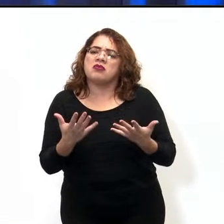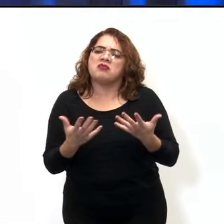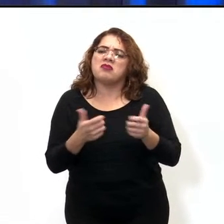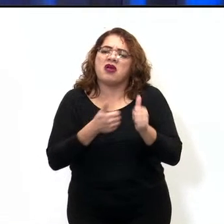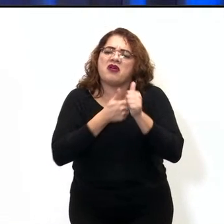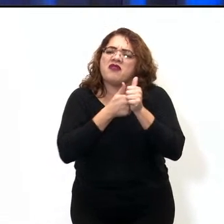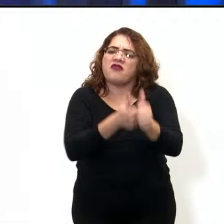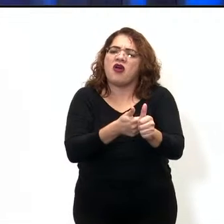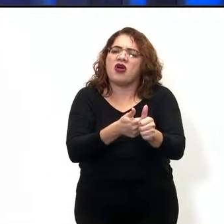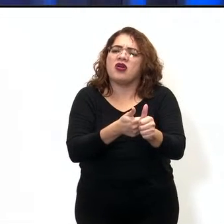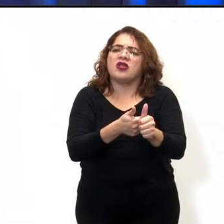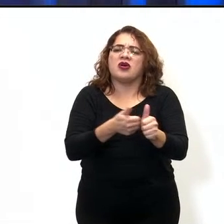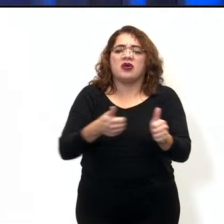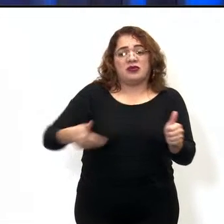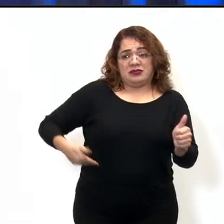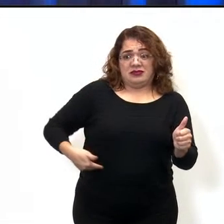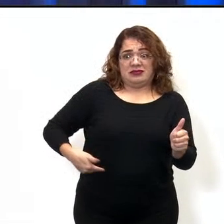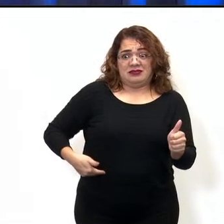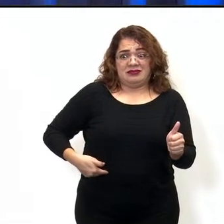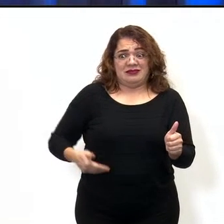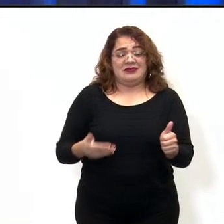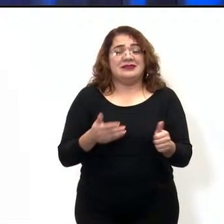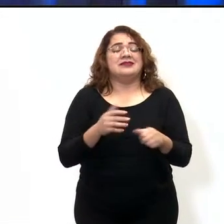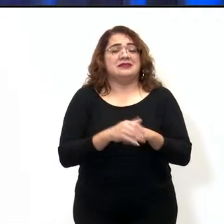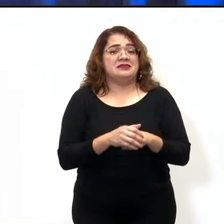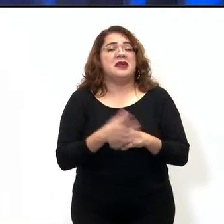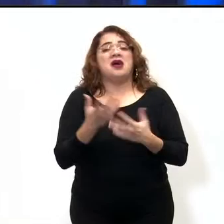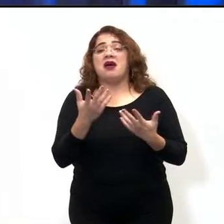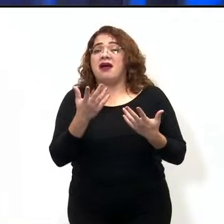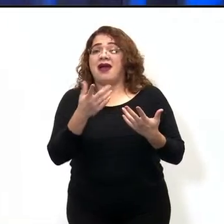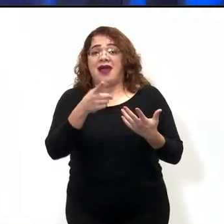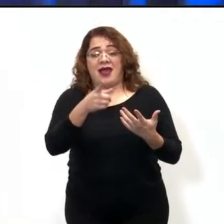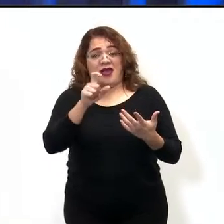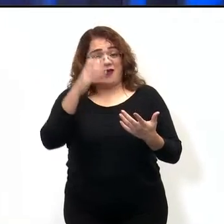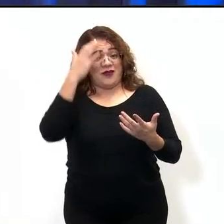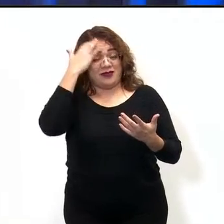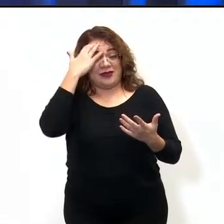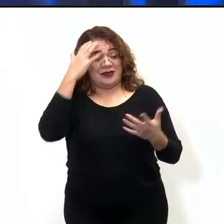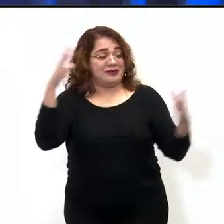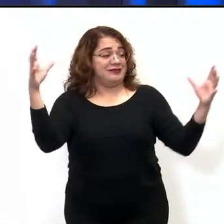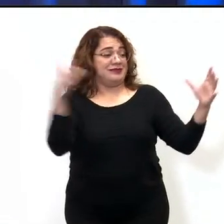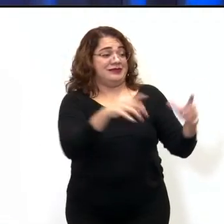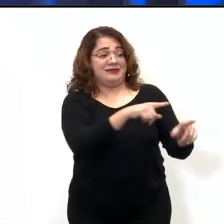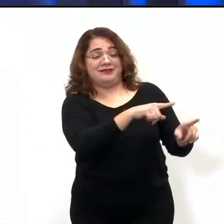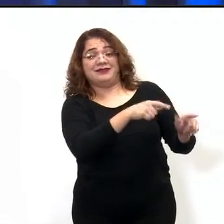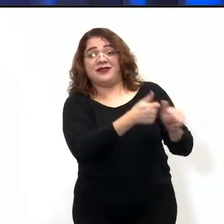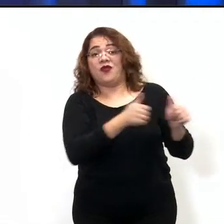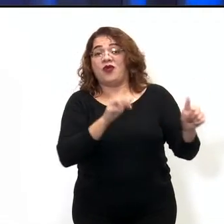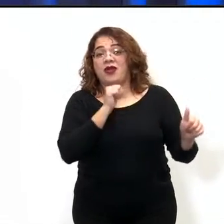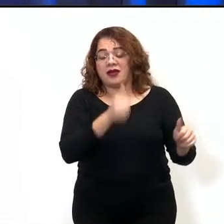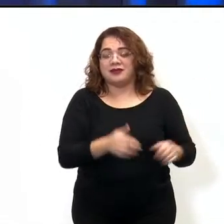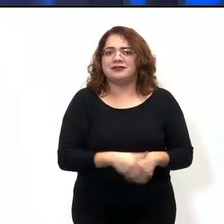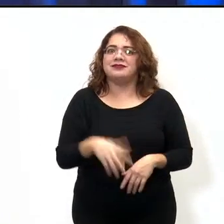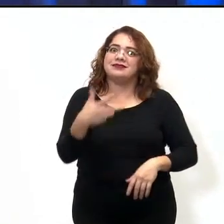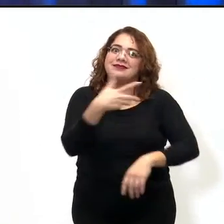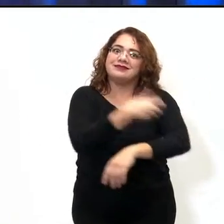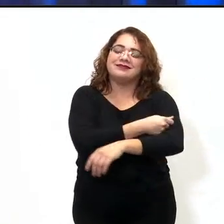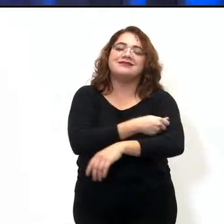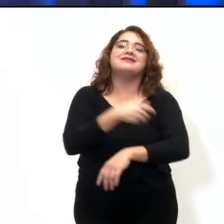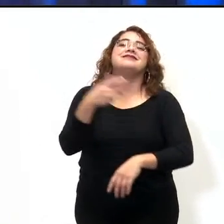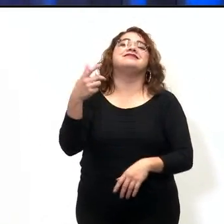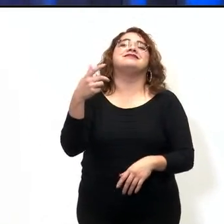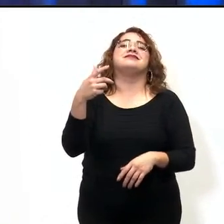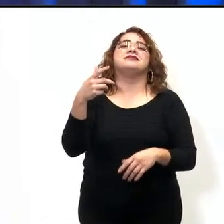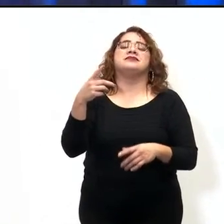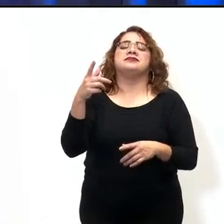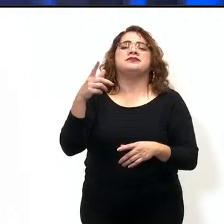All right, next question comes from Haley at the Press Telegram. Go ahead, Haley. Hi, my question is about the vaccination rollout.